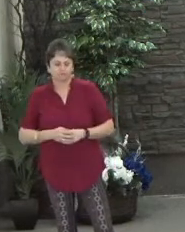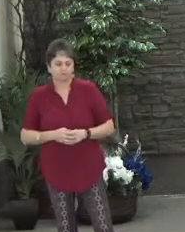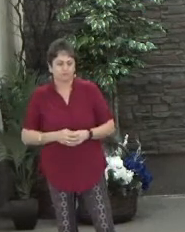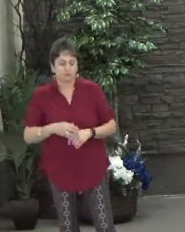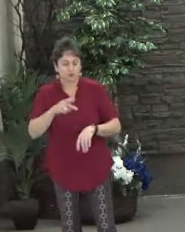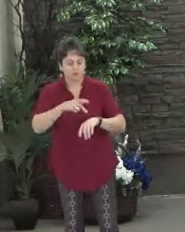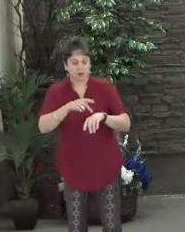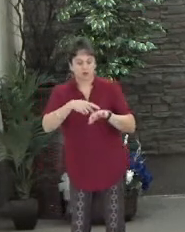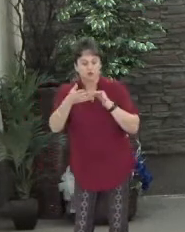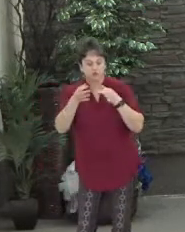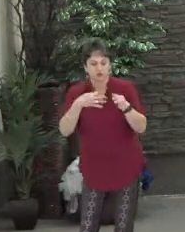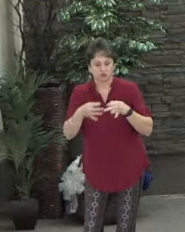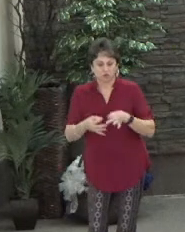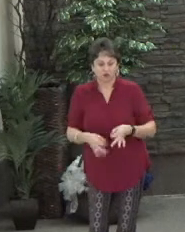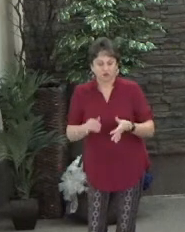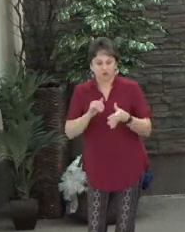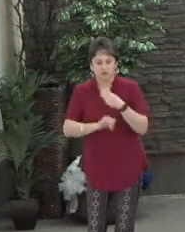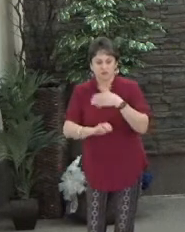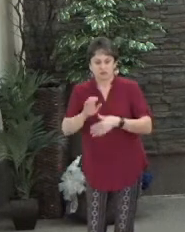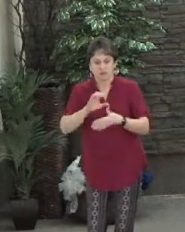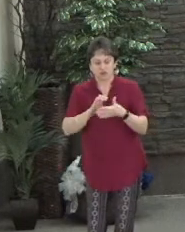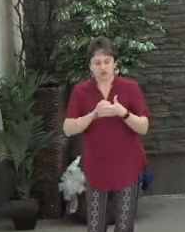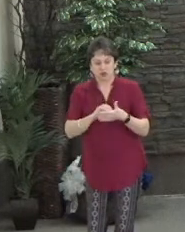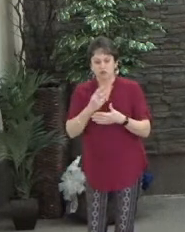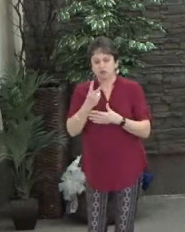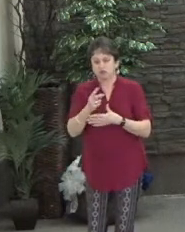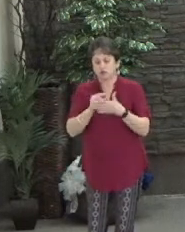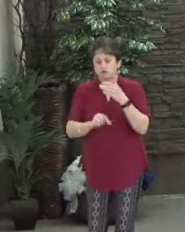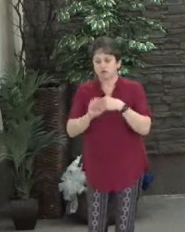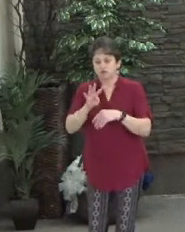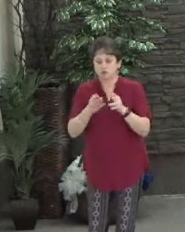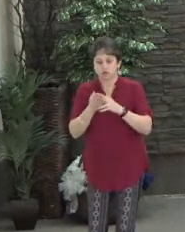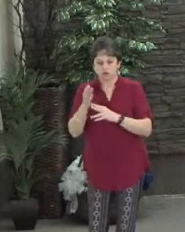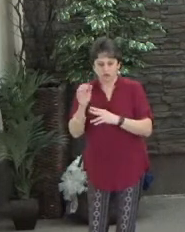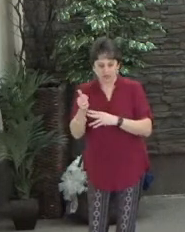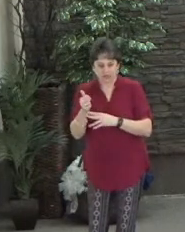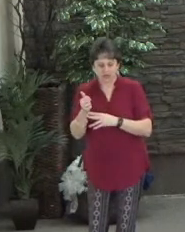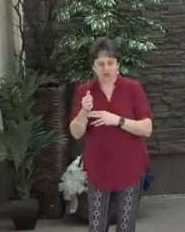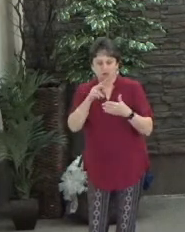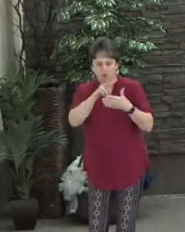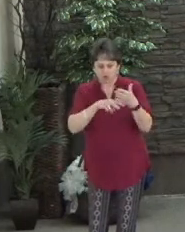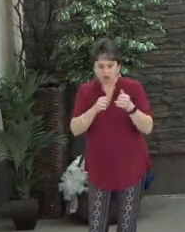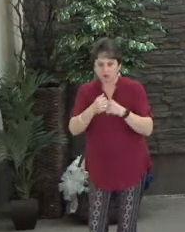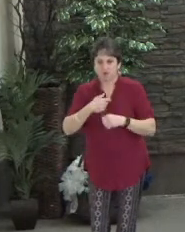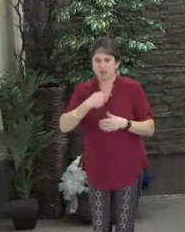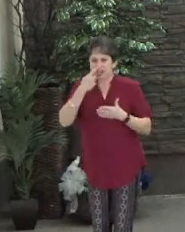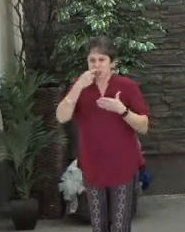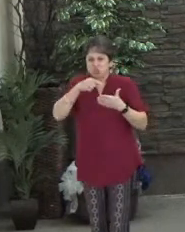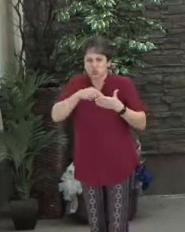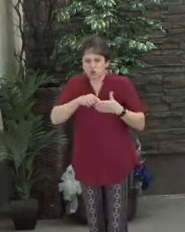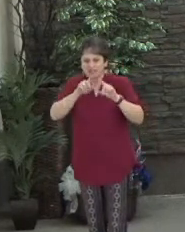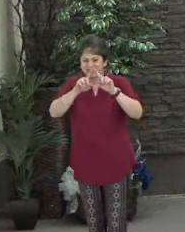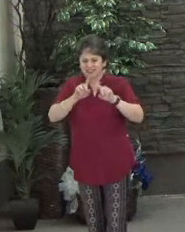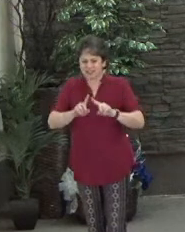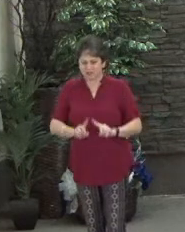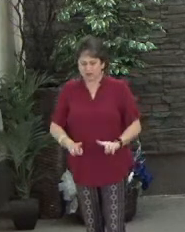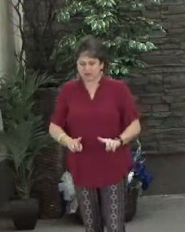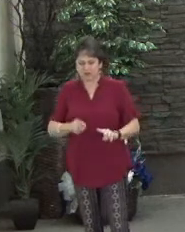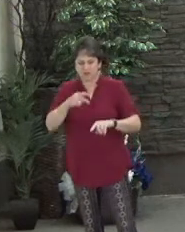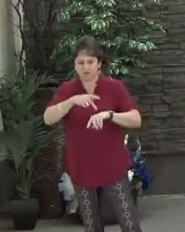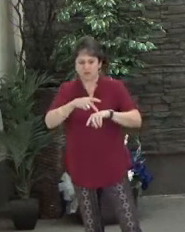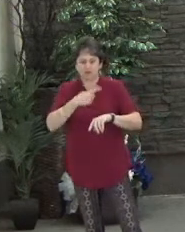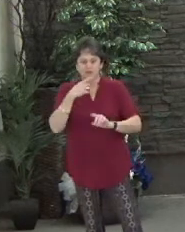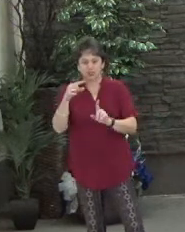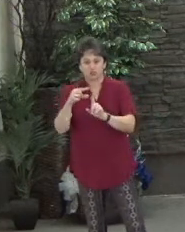Peter describes this in chapter 2, verses 4 through 10. And I want you to read with me and notice the difference that Peter says